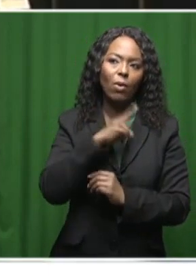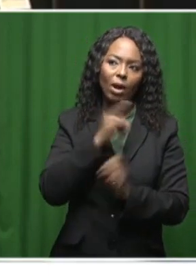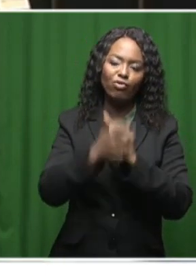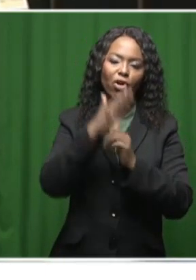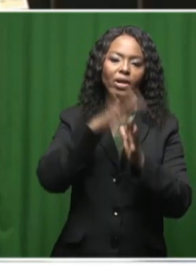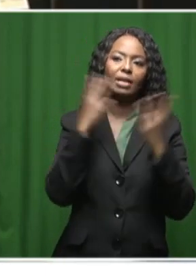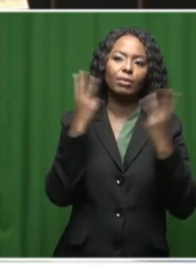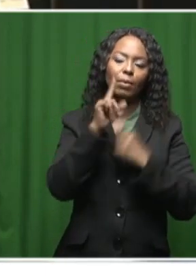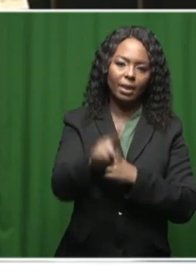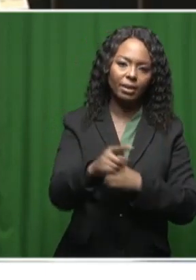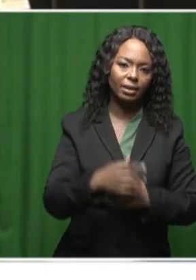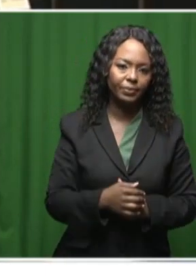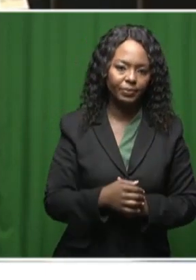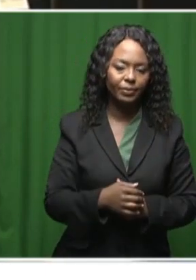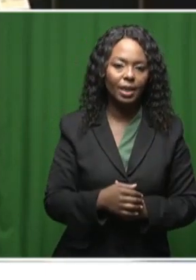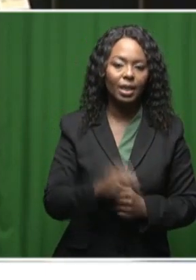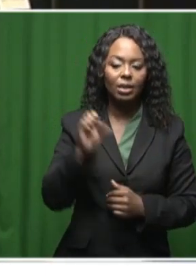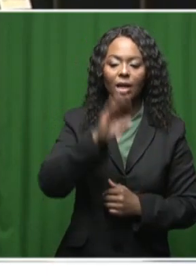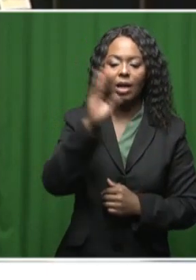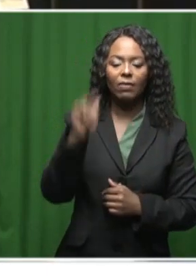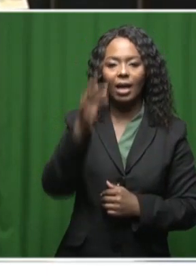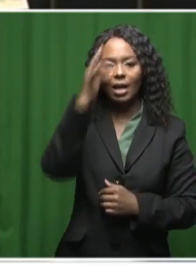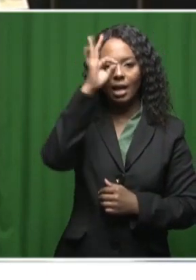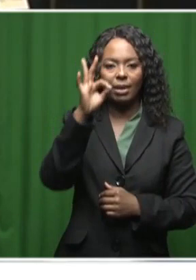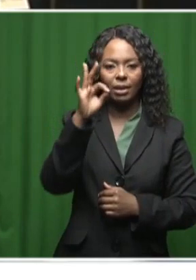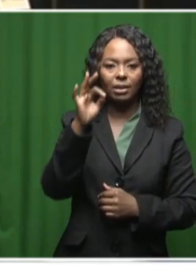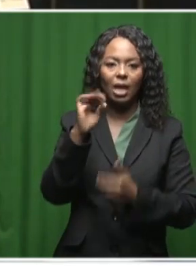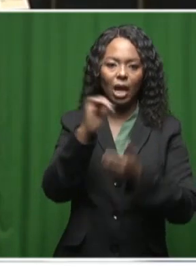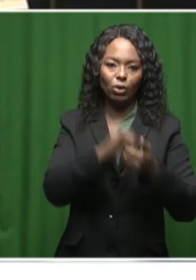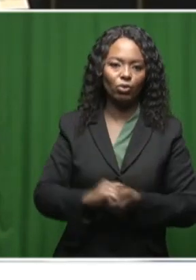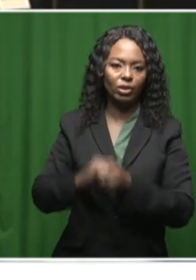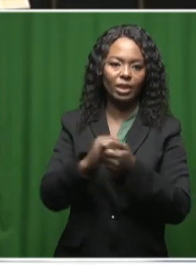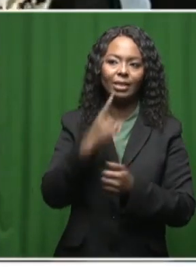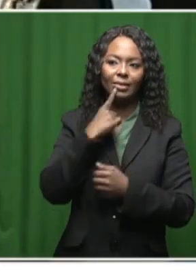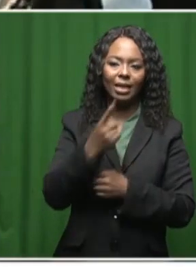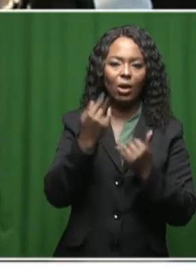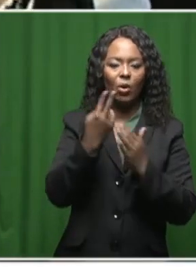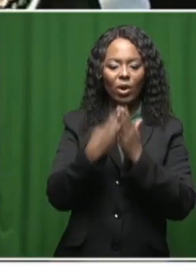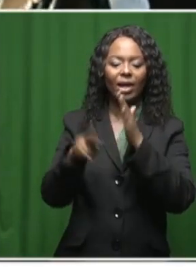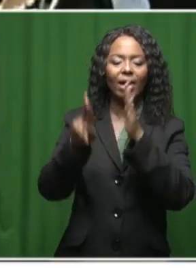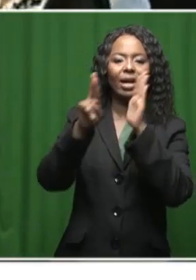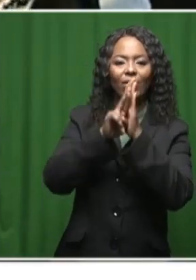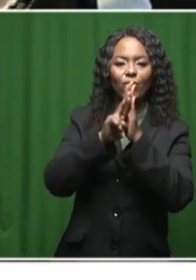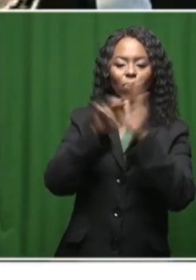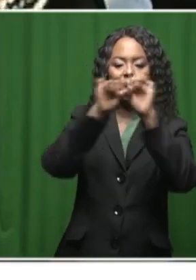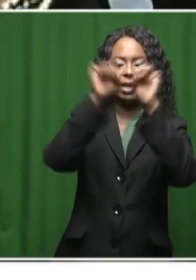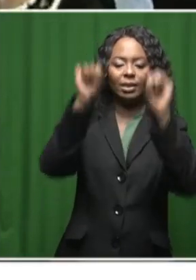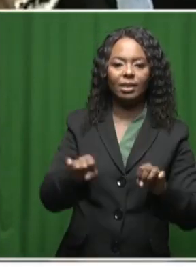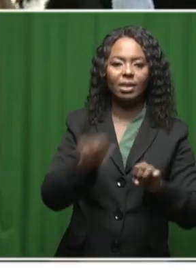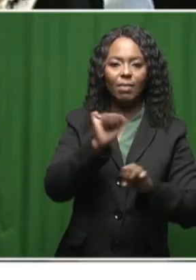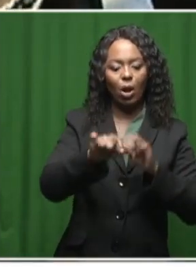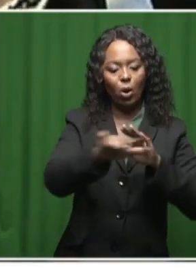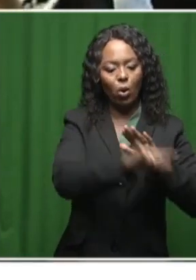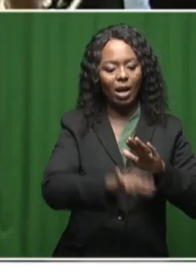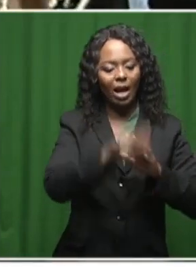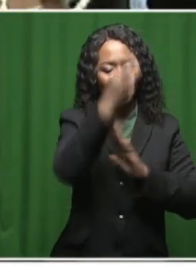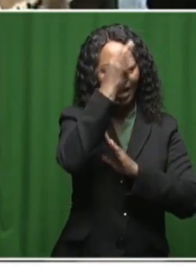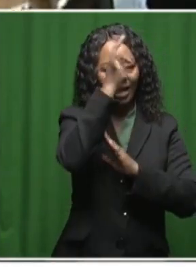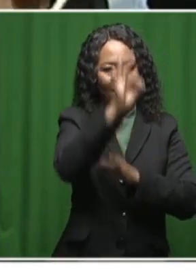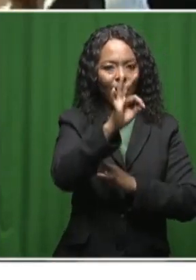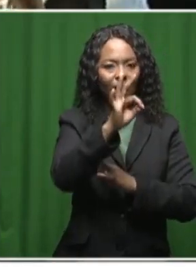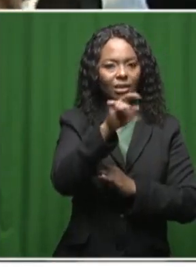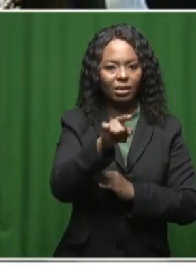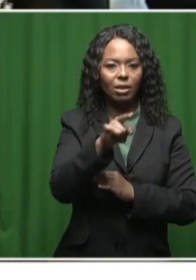The South African Local Government Association believes it may be time to review South Africa's system of local government in the absence